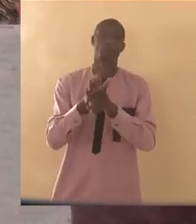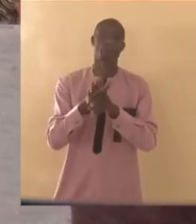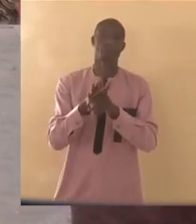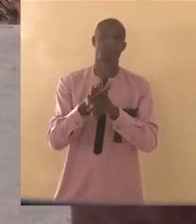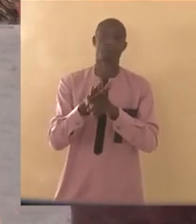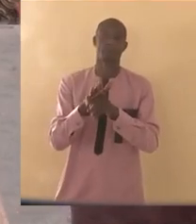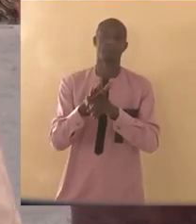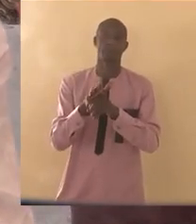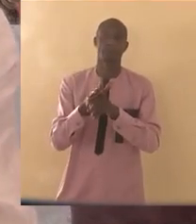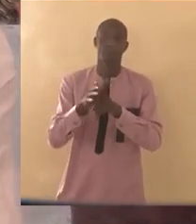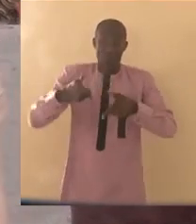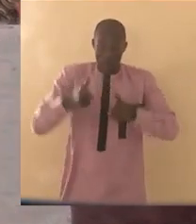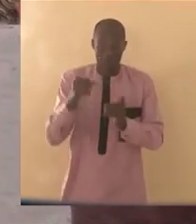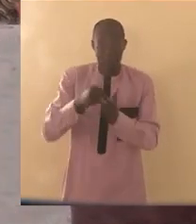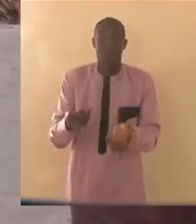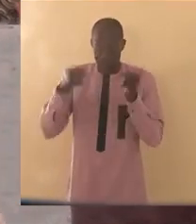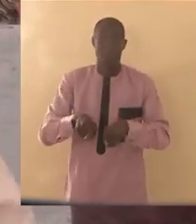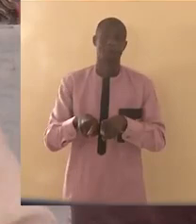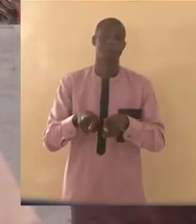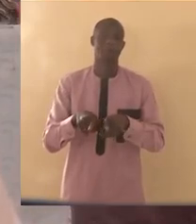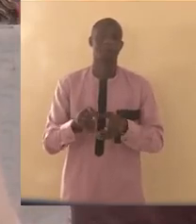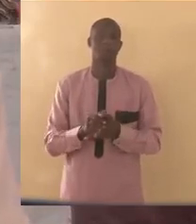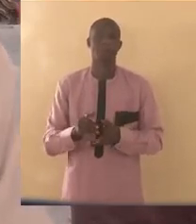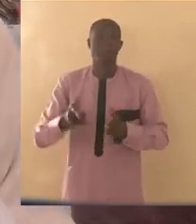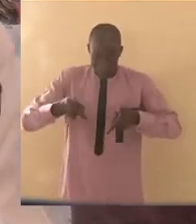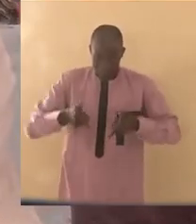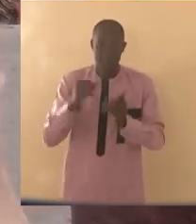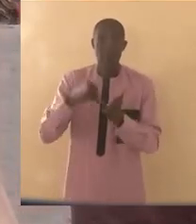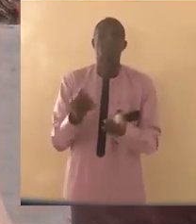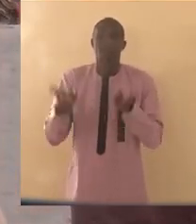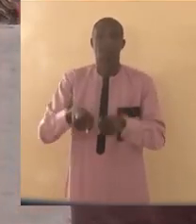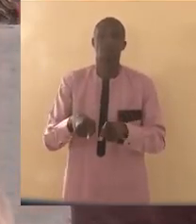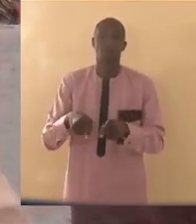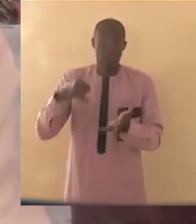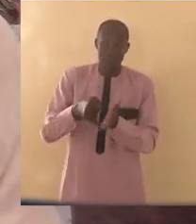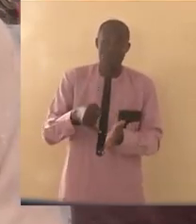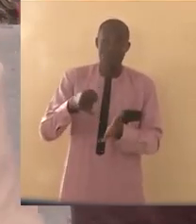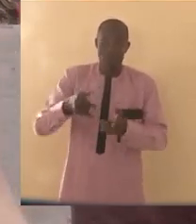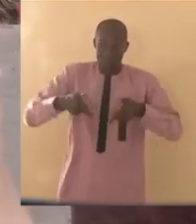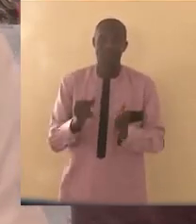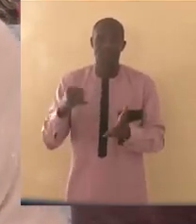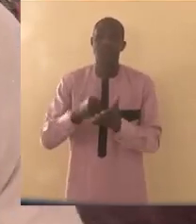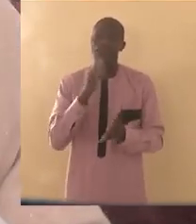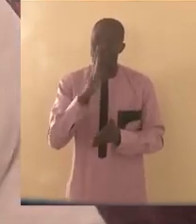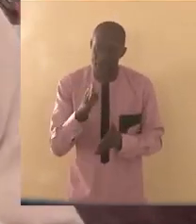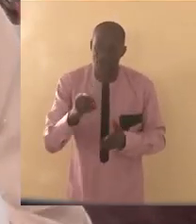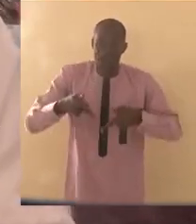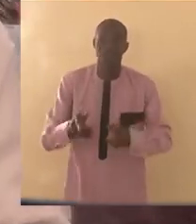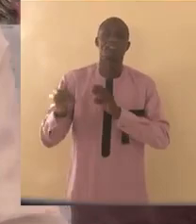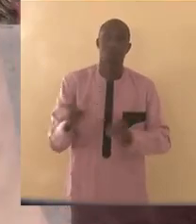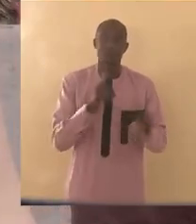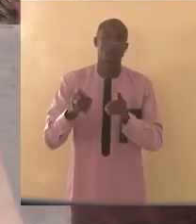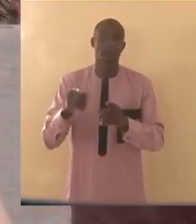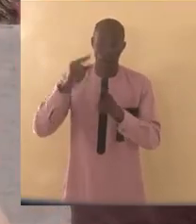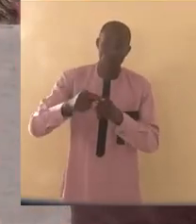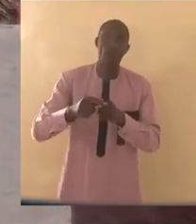promise. Let it happen. Let it happen. Let it be. Let it be done. Let the word